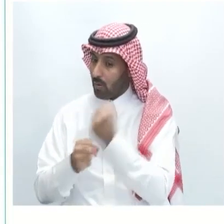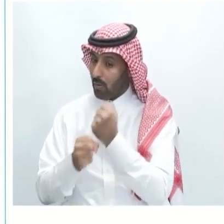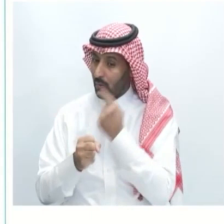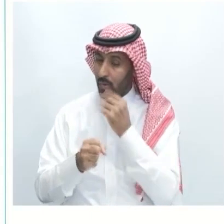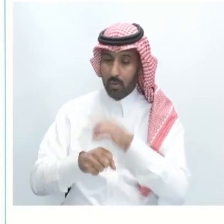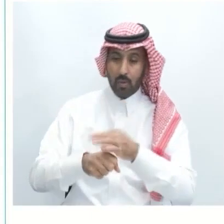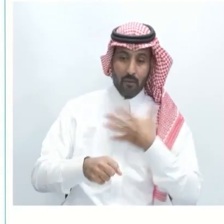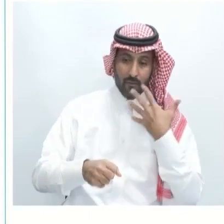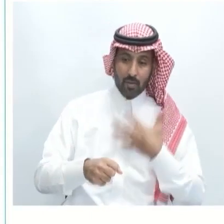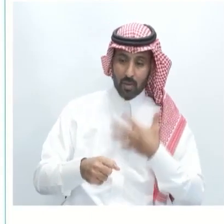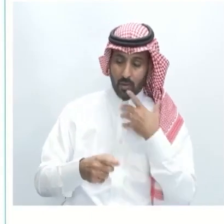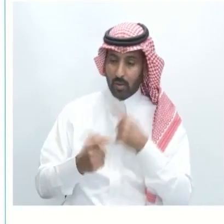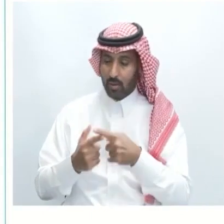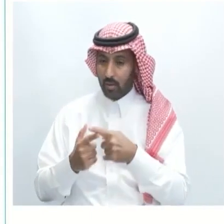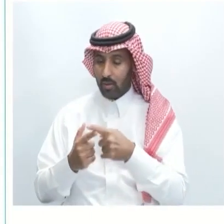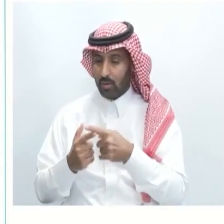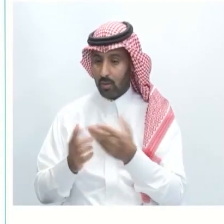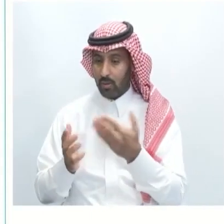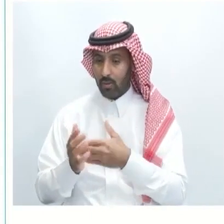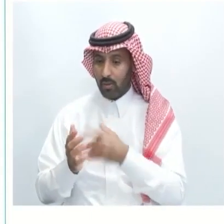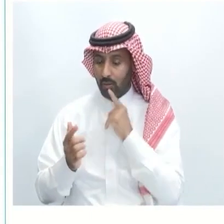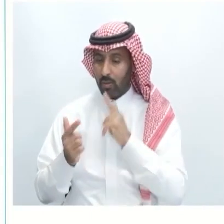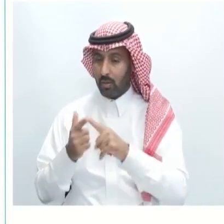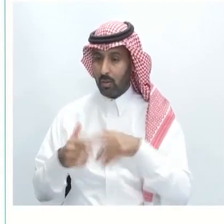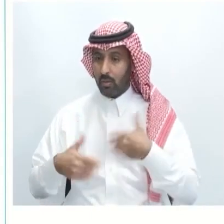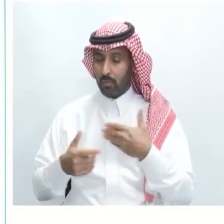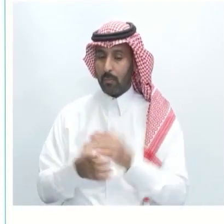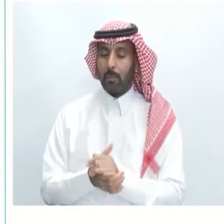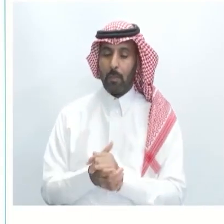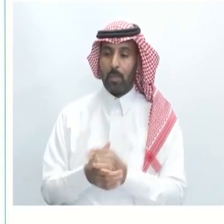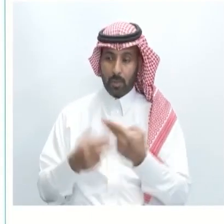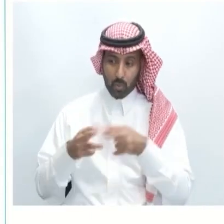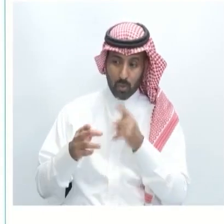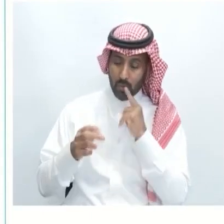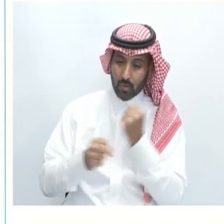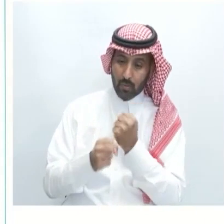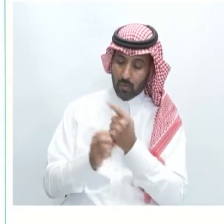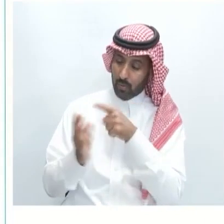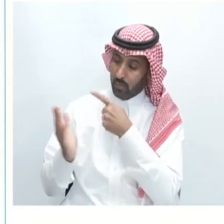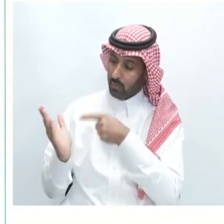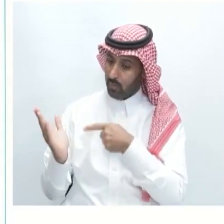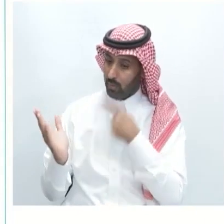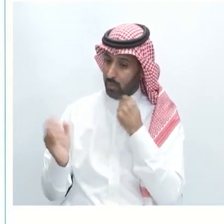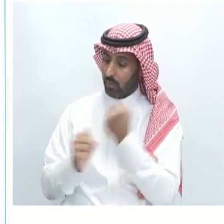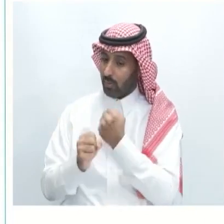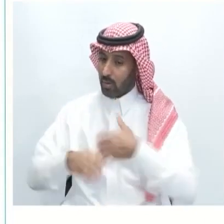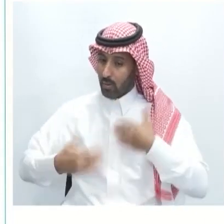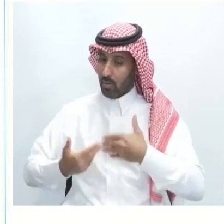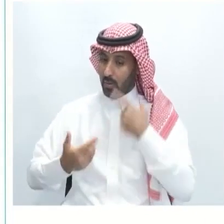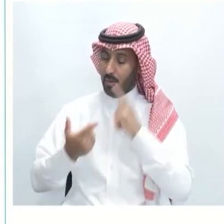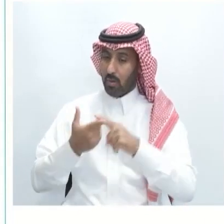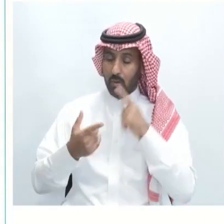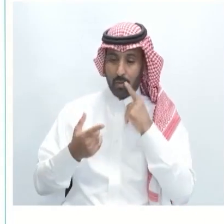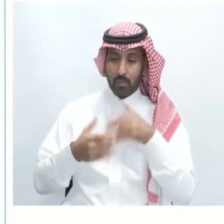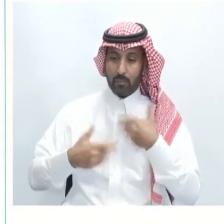people feel provide the most and the least job satisfaction. According to the survey, the workers who enjoy the greatest